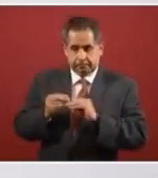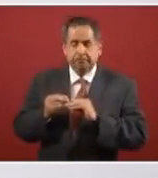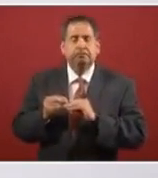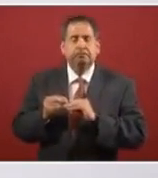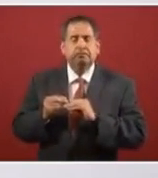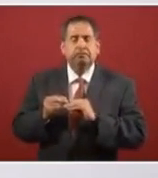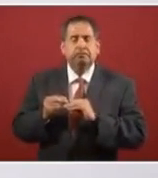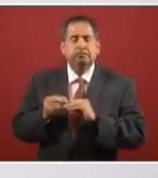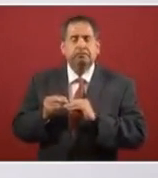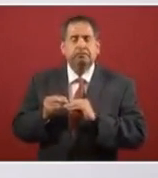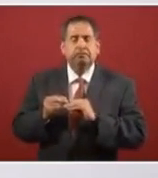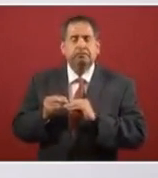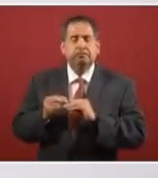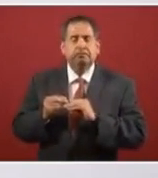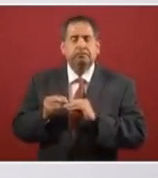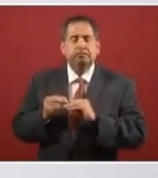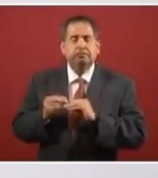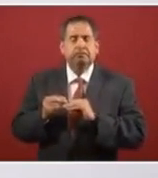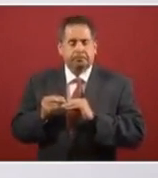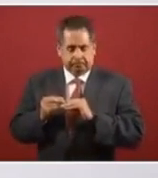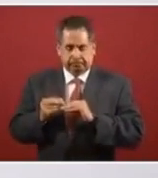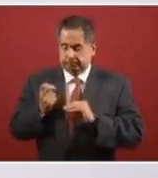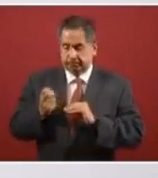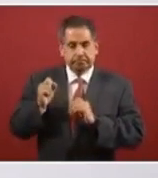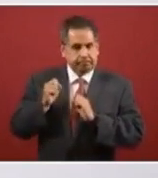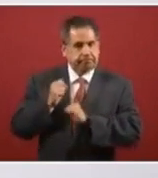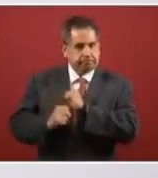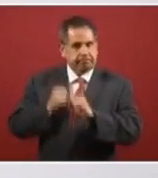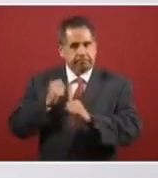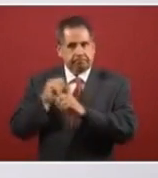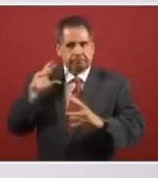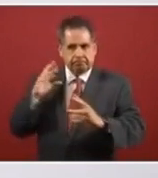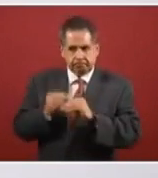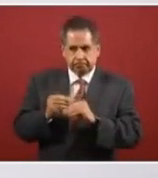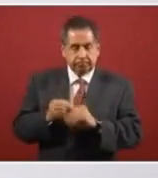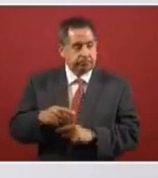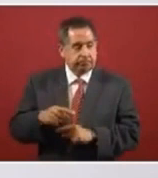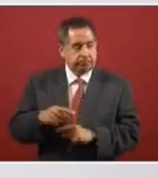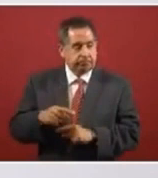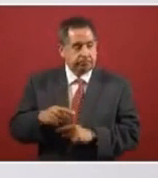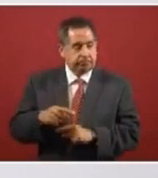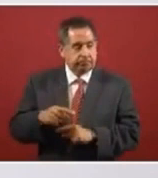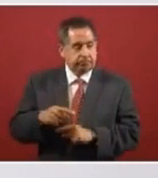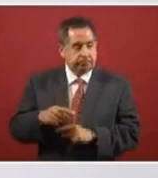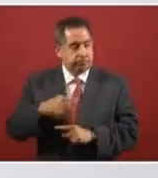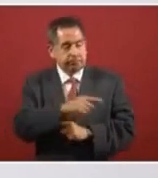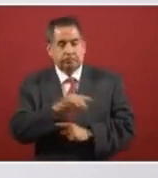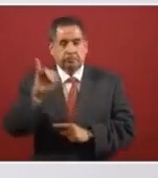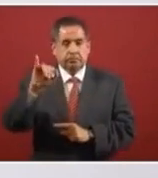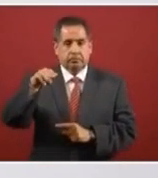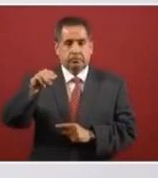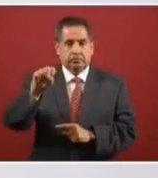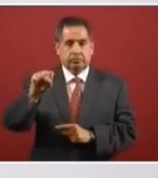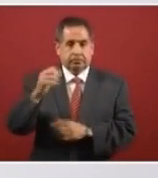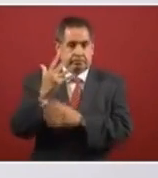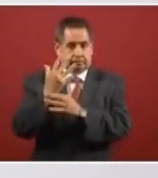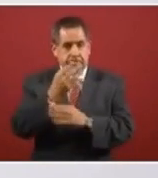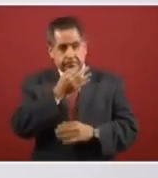in the first seven months of this year according to a